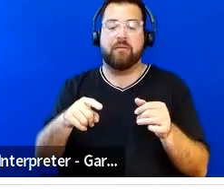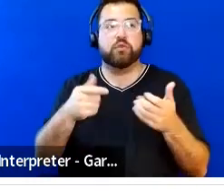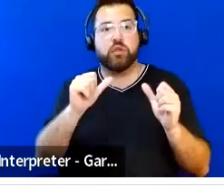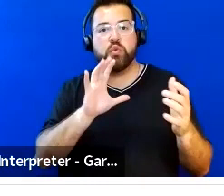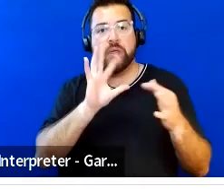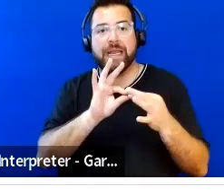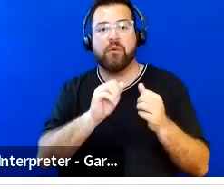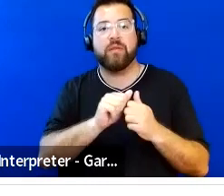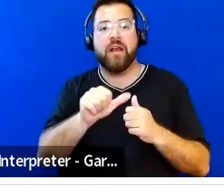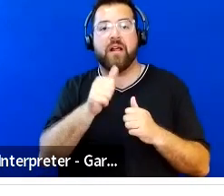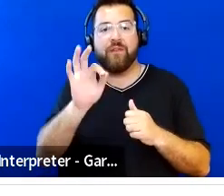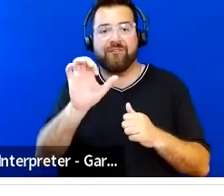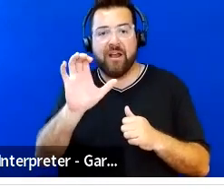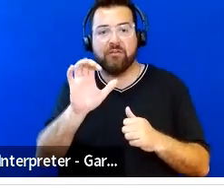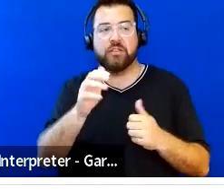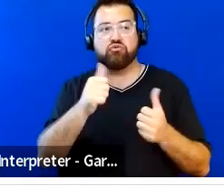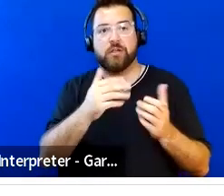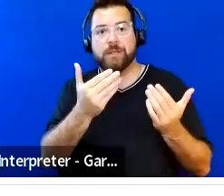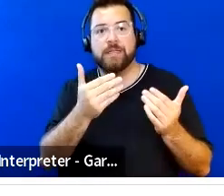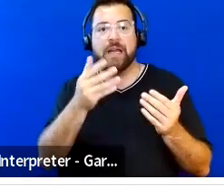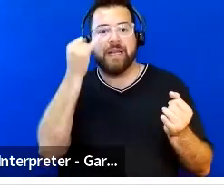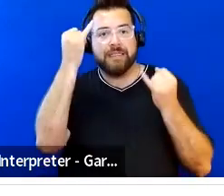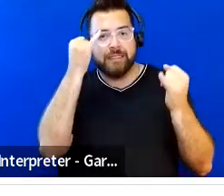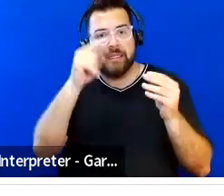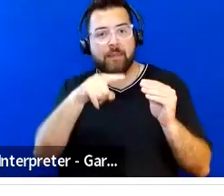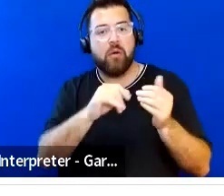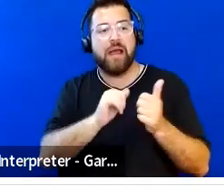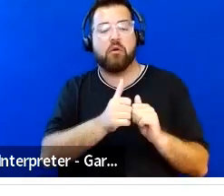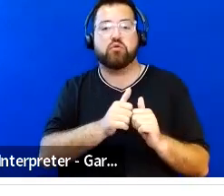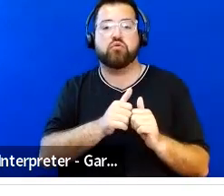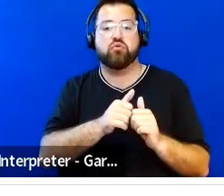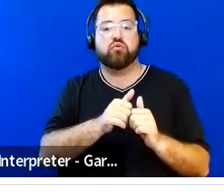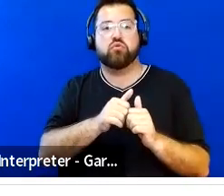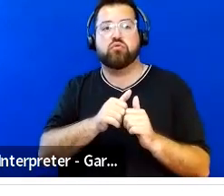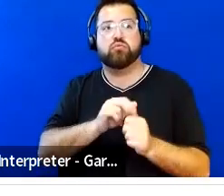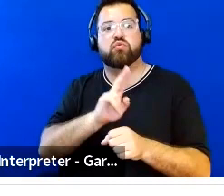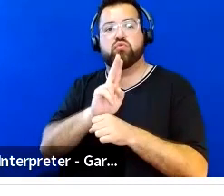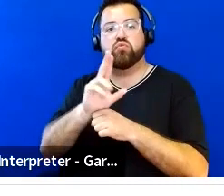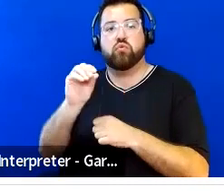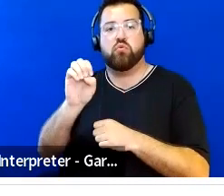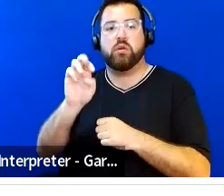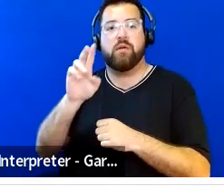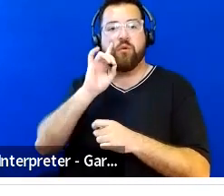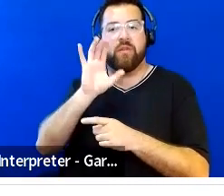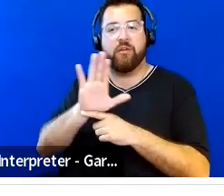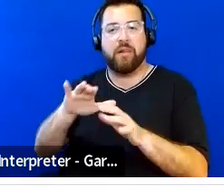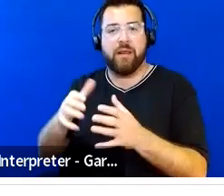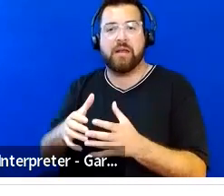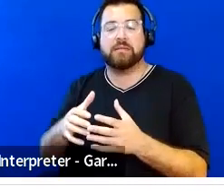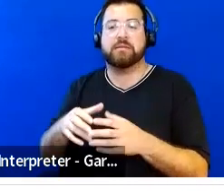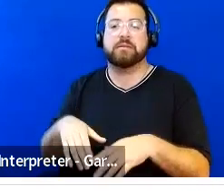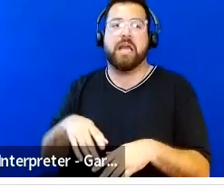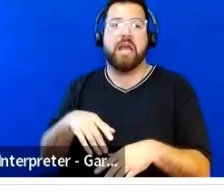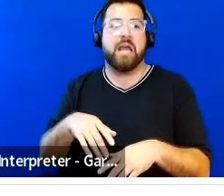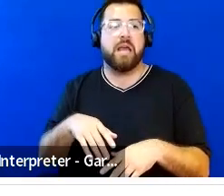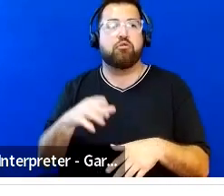other faculty. They want ideas about how to implement OER in their discipline, and they just need